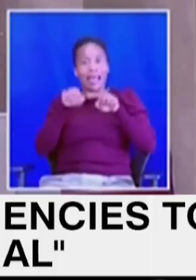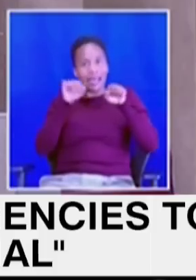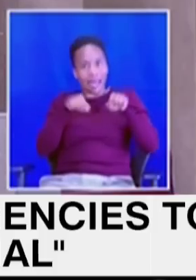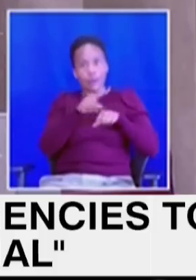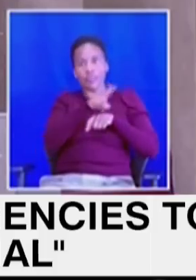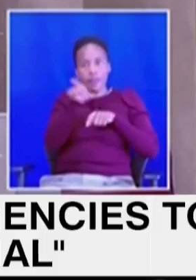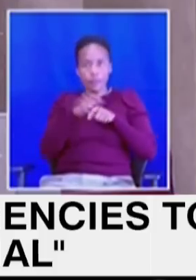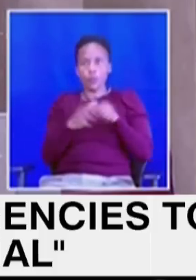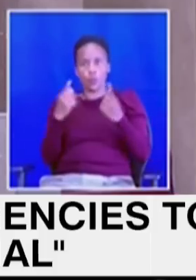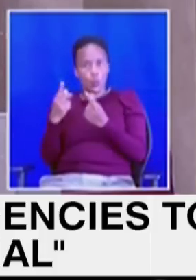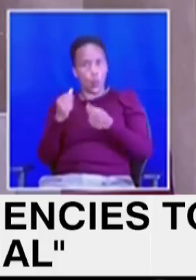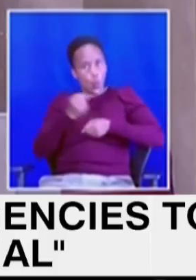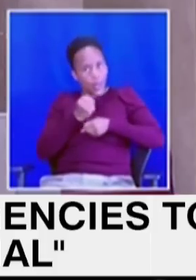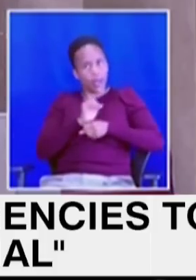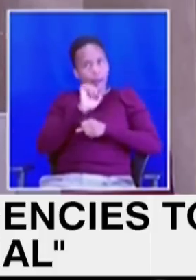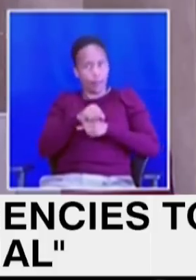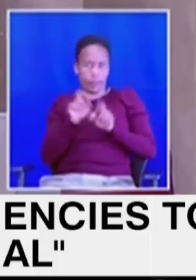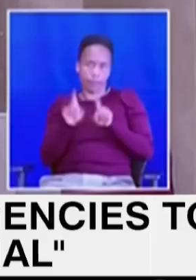work.